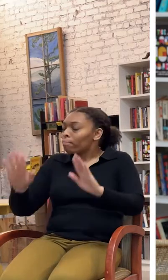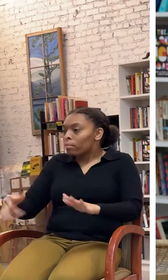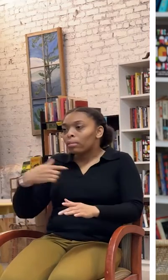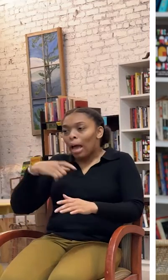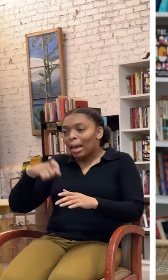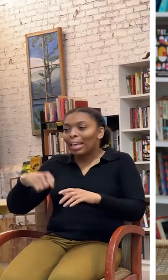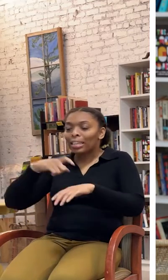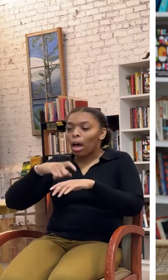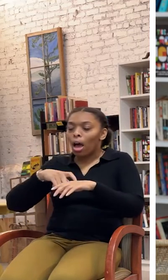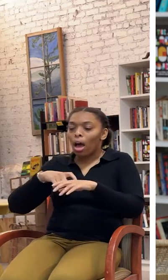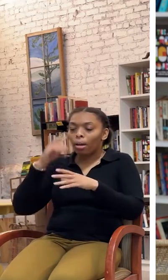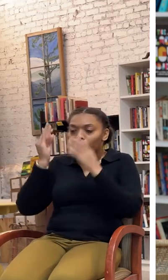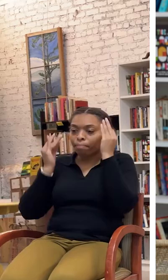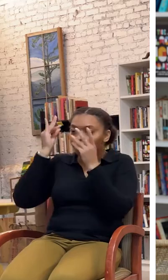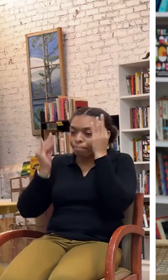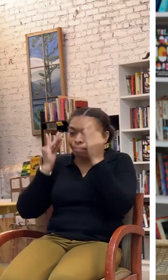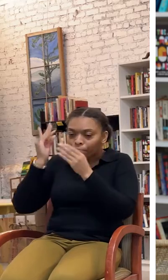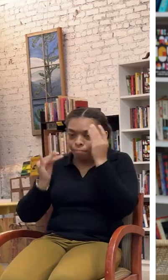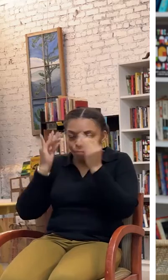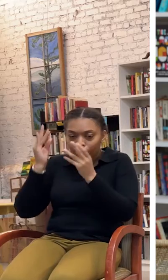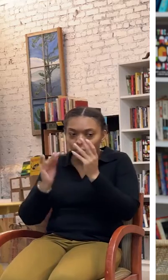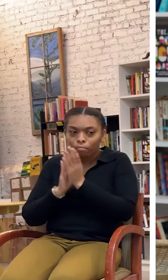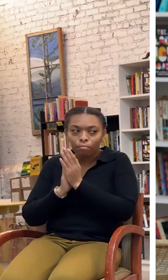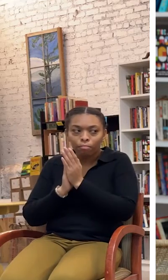time. That was Mwende